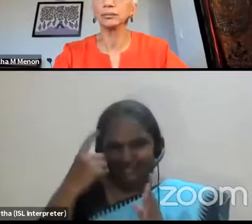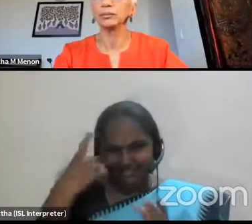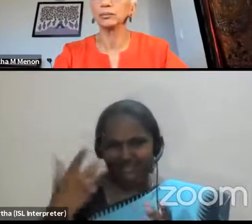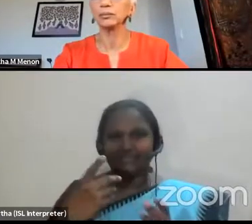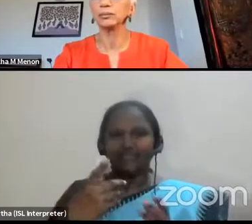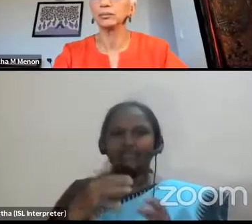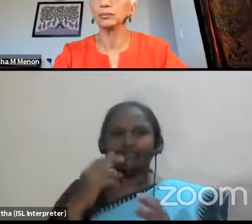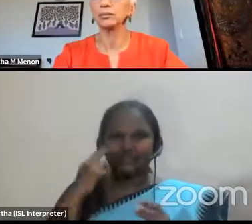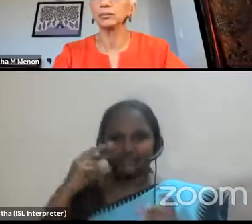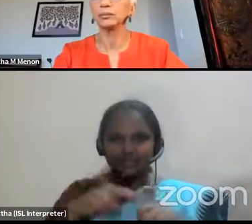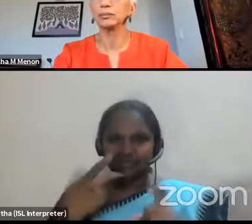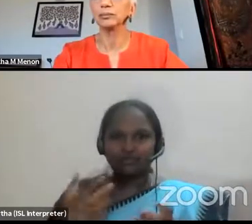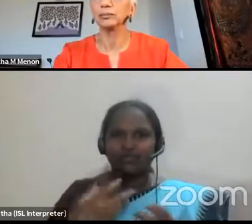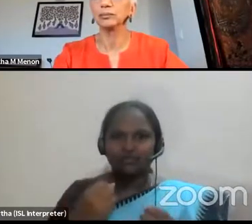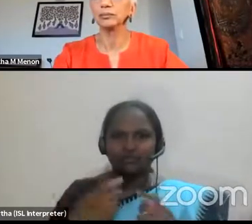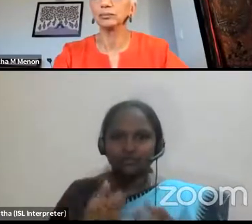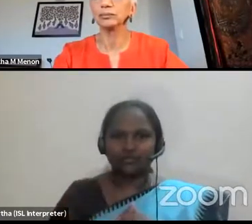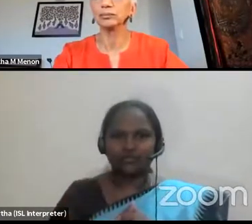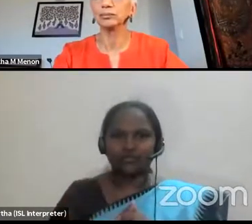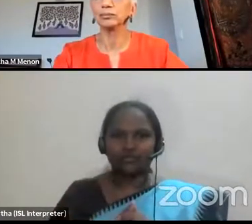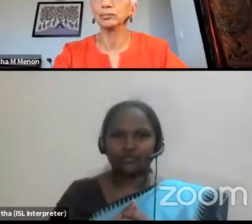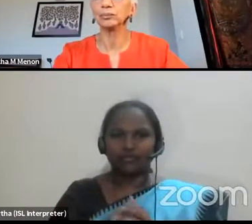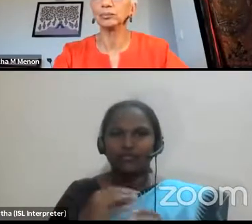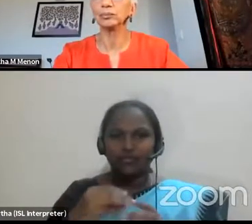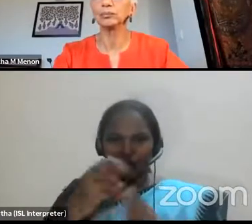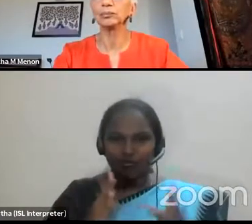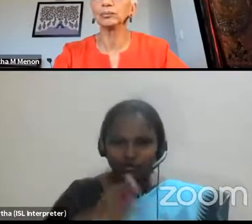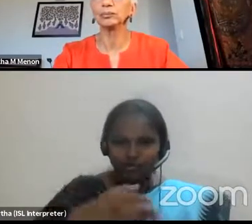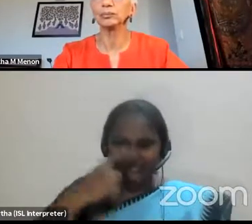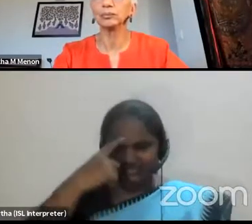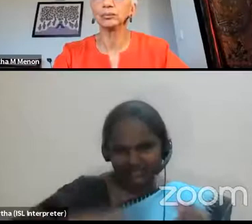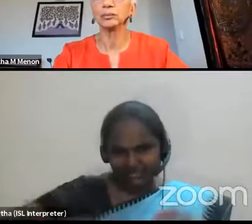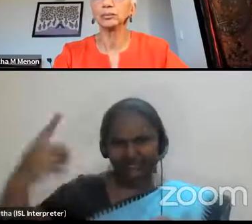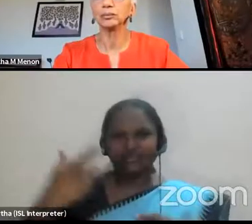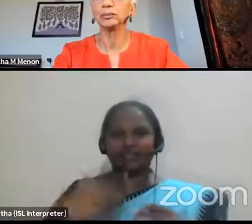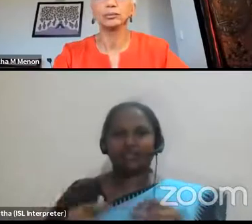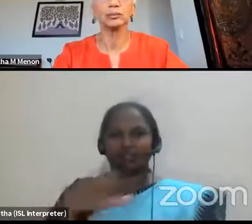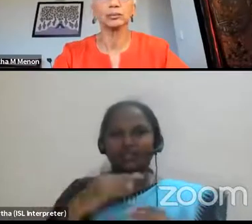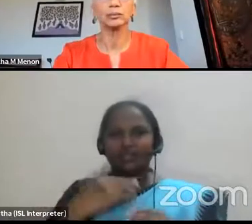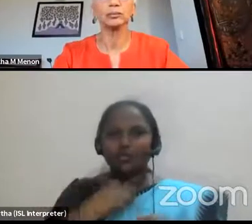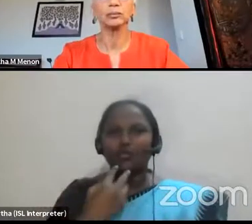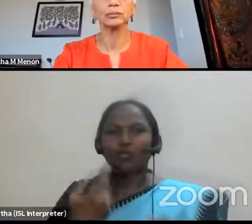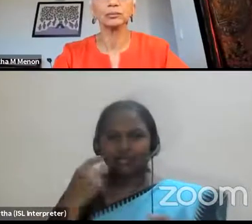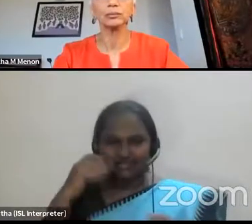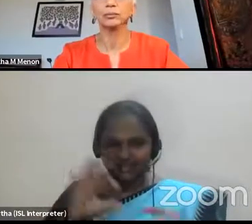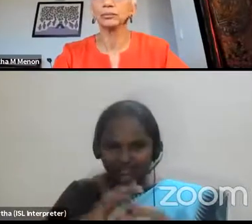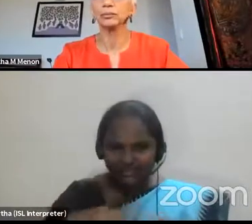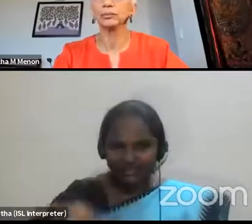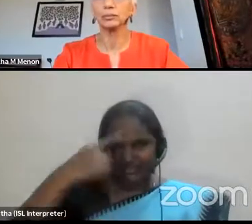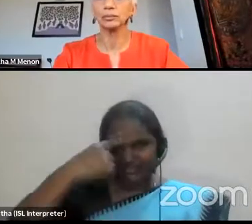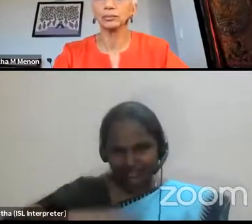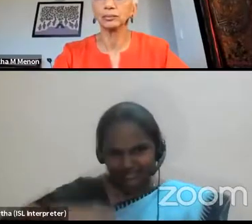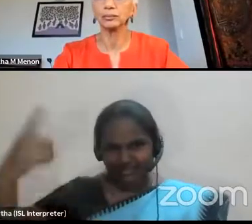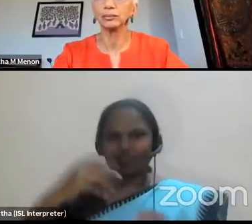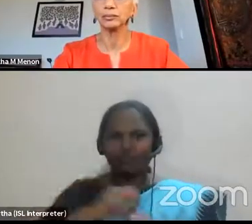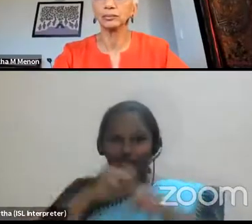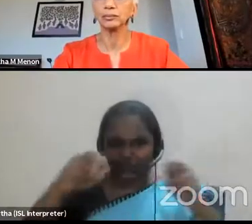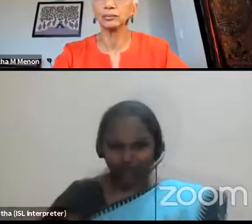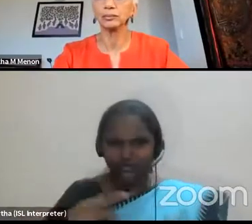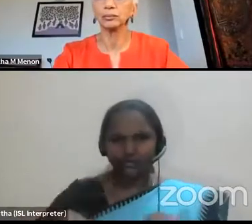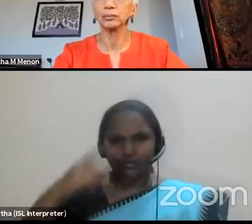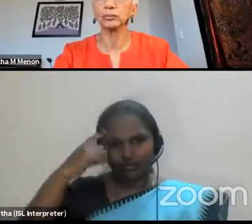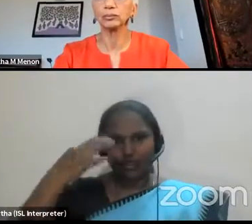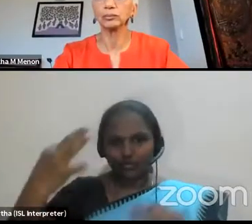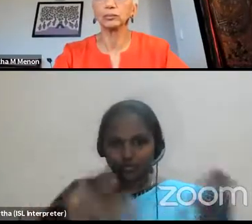seed collection. He's on various boards and committees across India and serves on the advisory committees of the India-Europe Foundation for